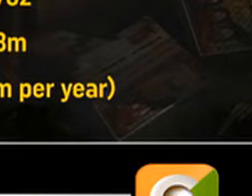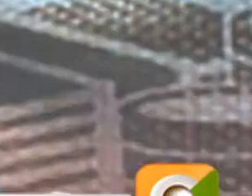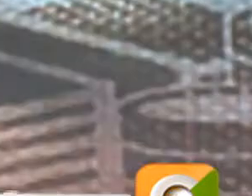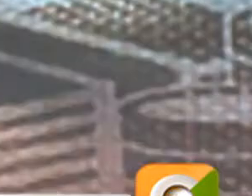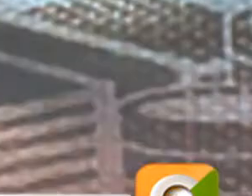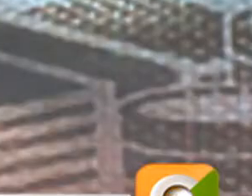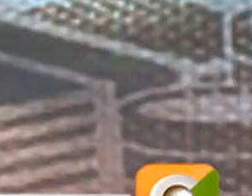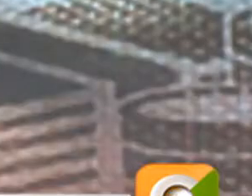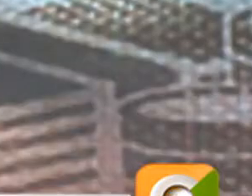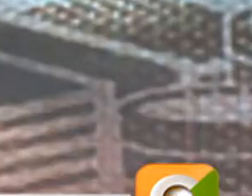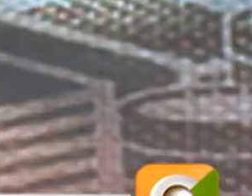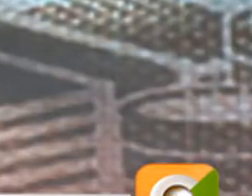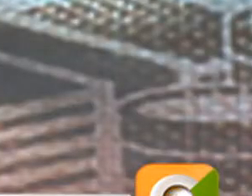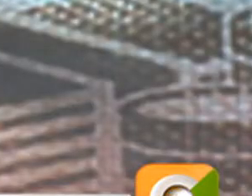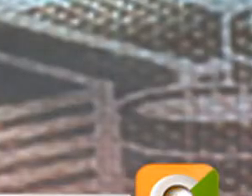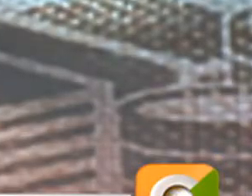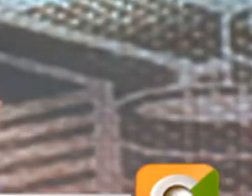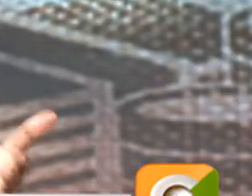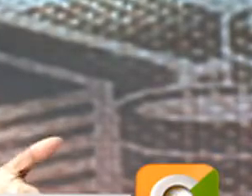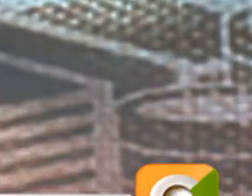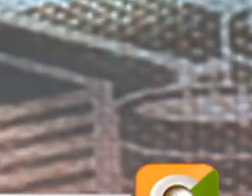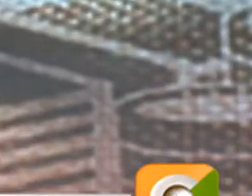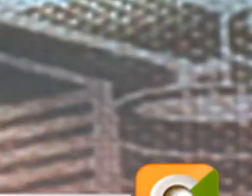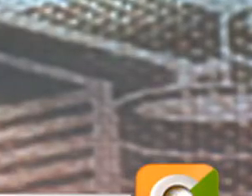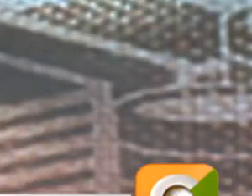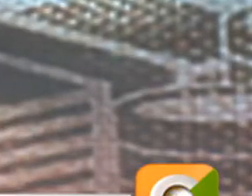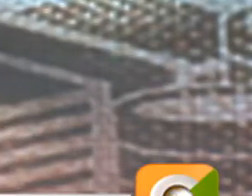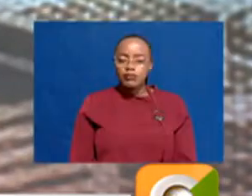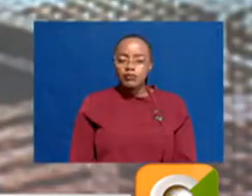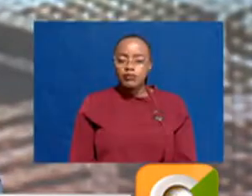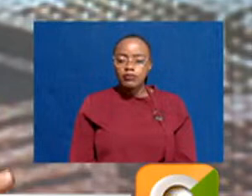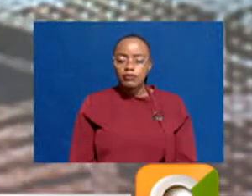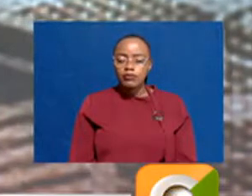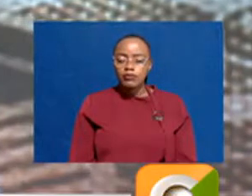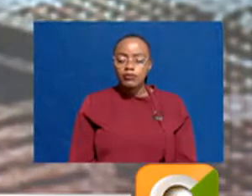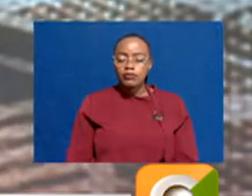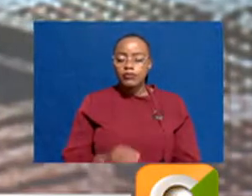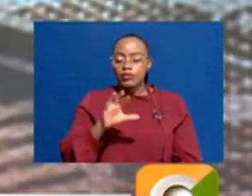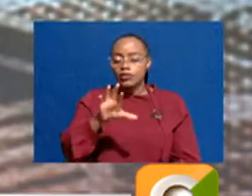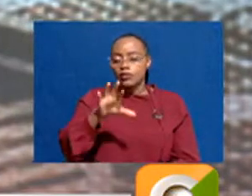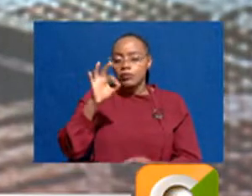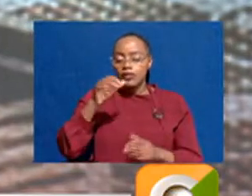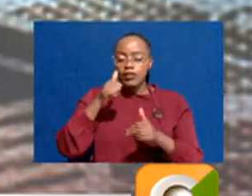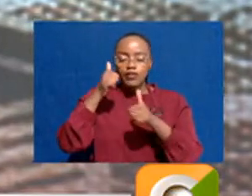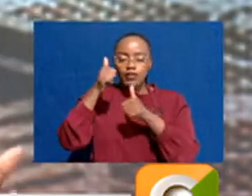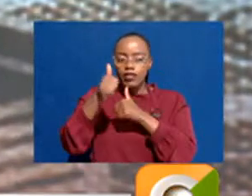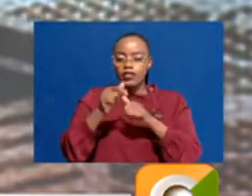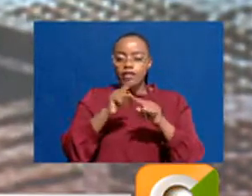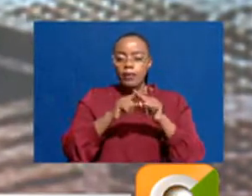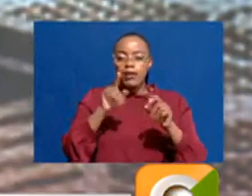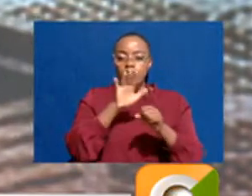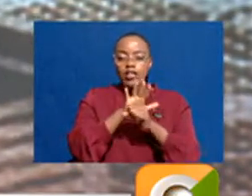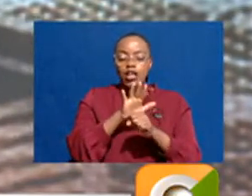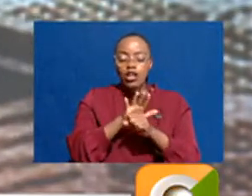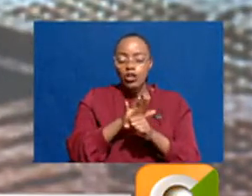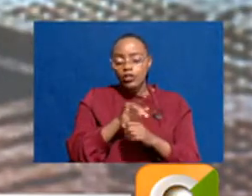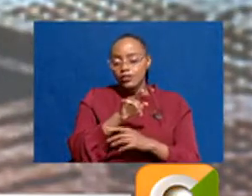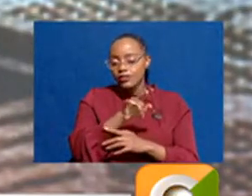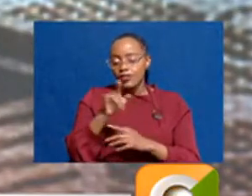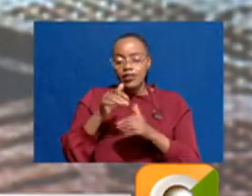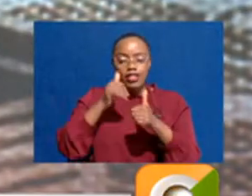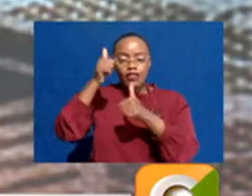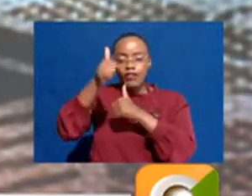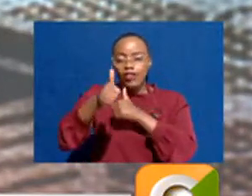just facilitating the member of parliament. And yes, you've picked the farthest, mm-hmm. you know, but most of them are not the